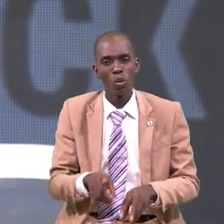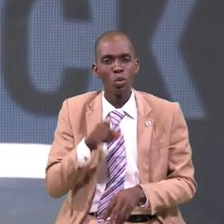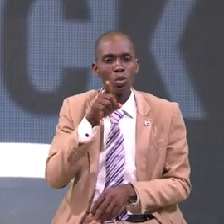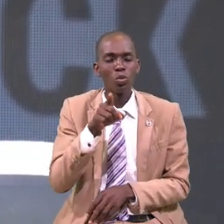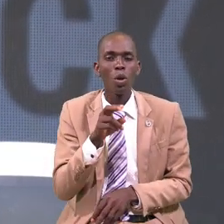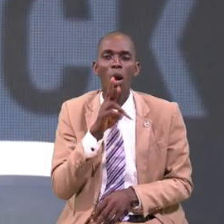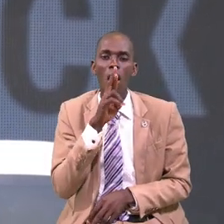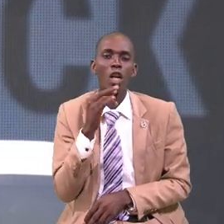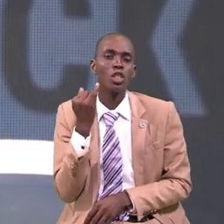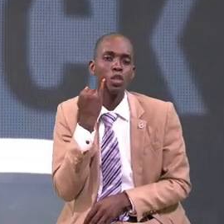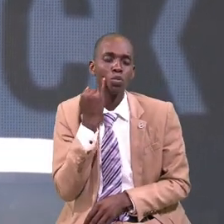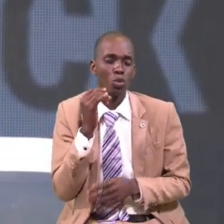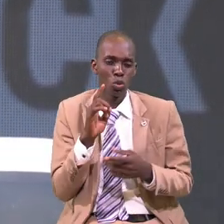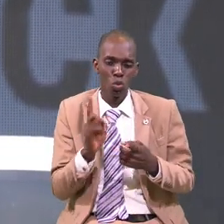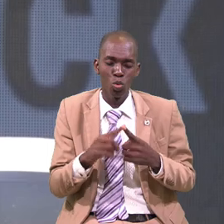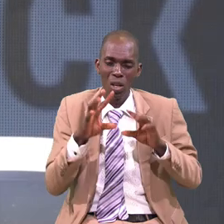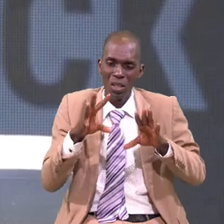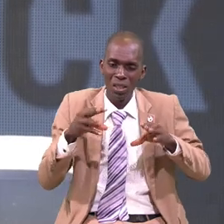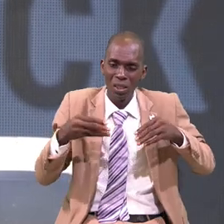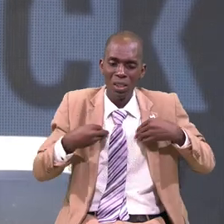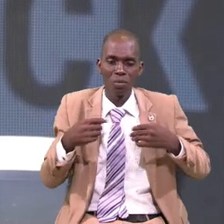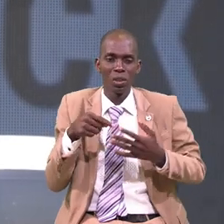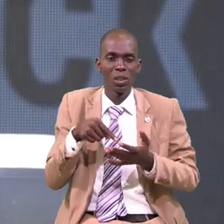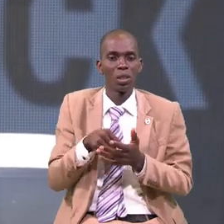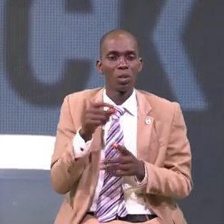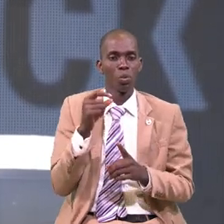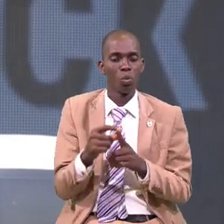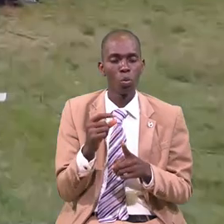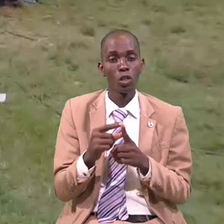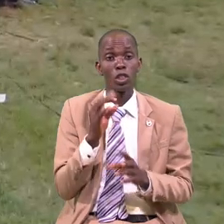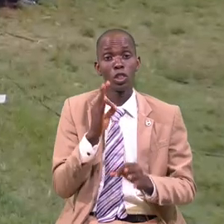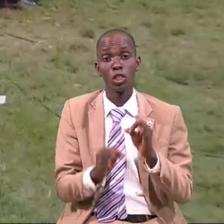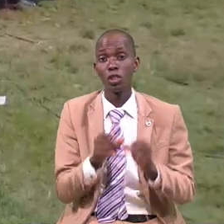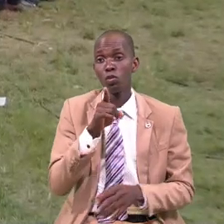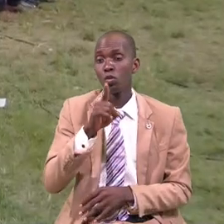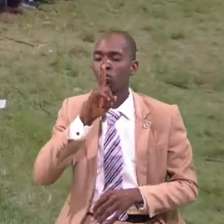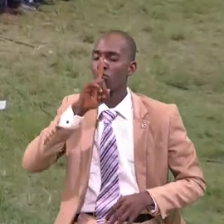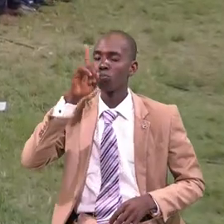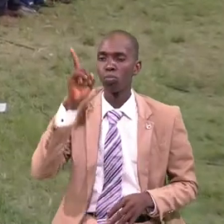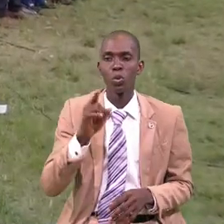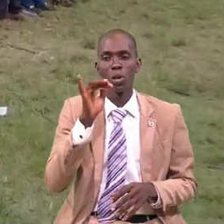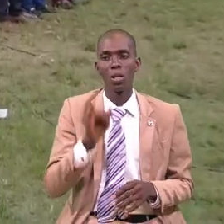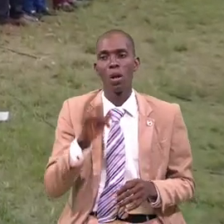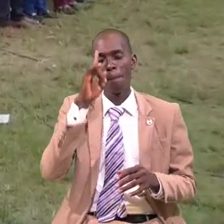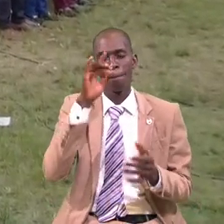this message if you truly believe.